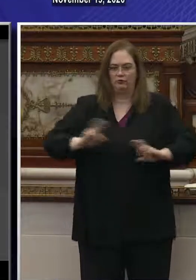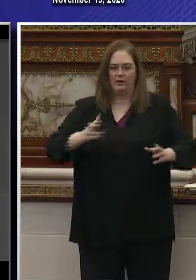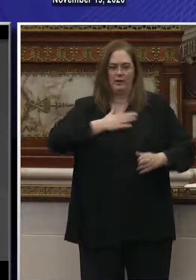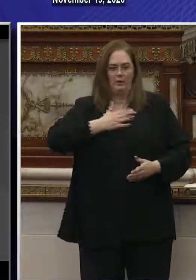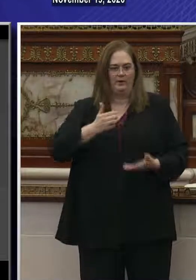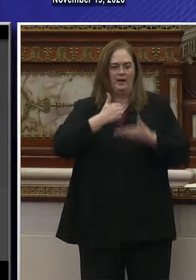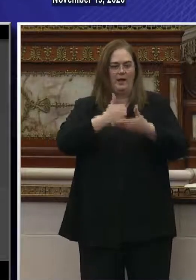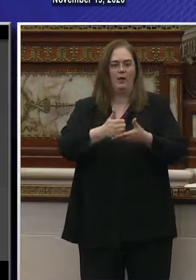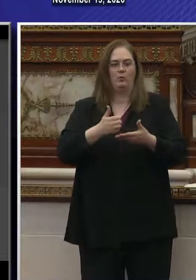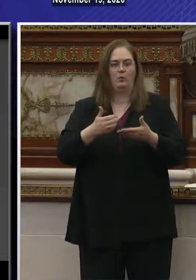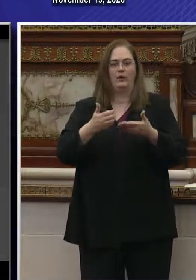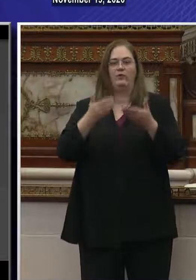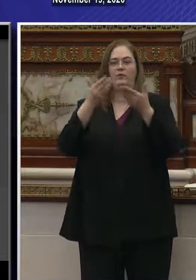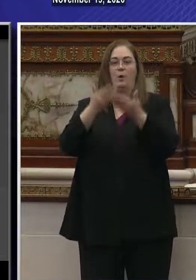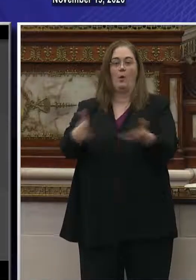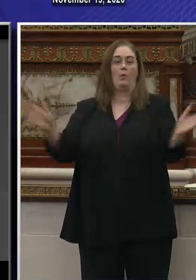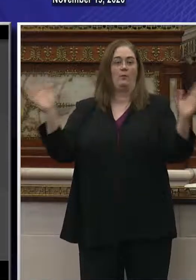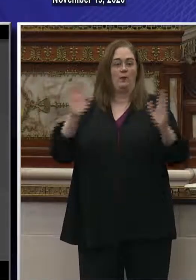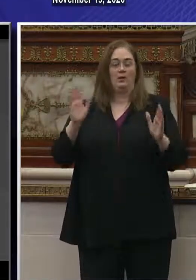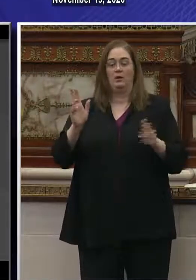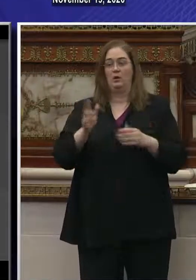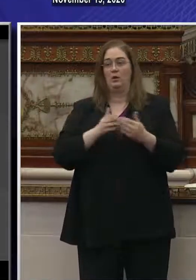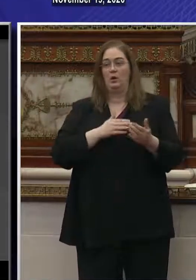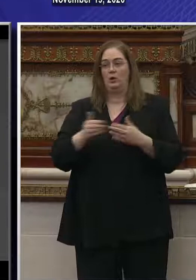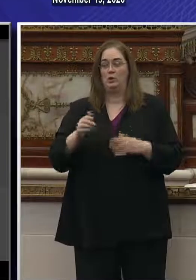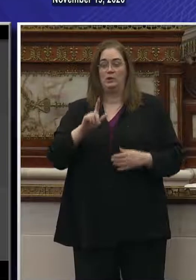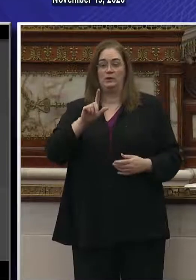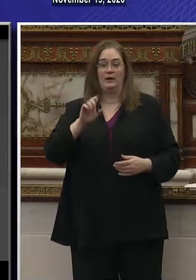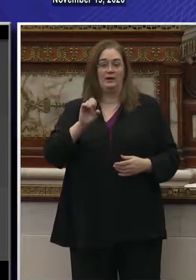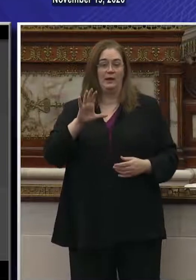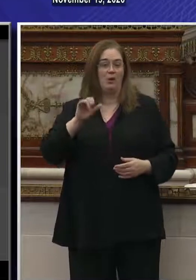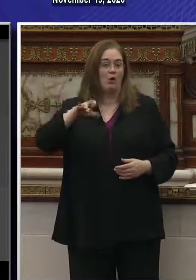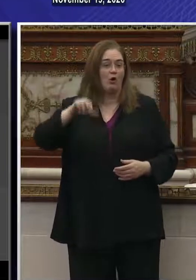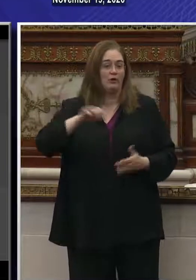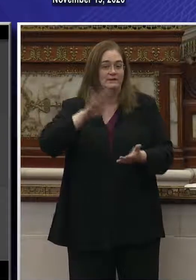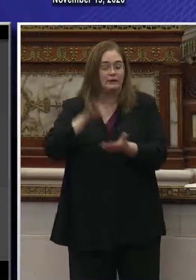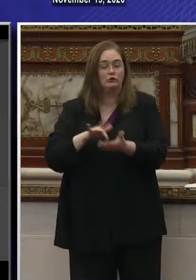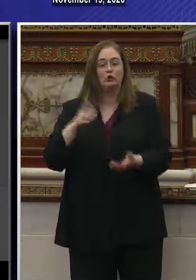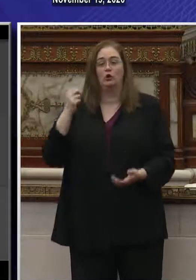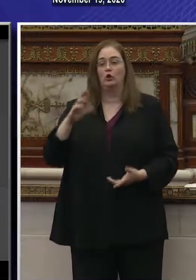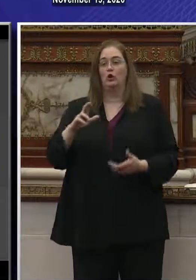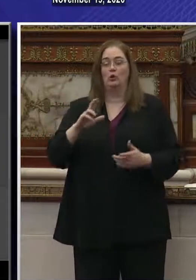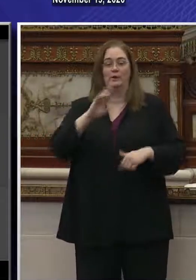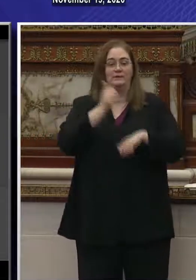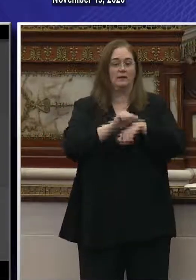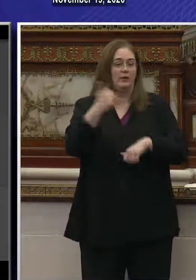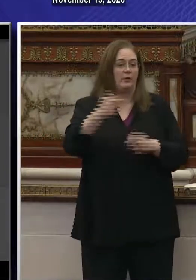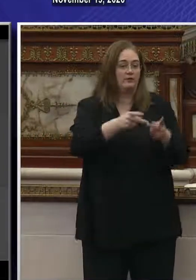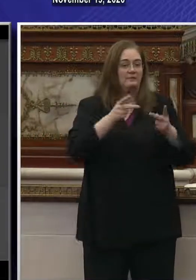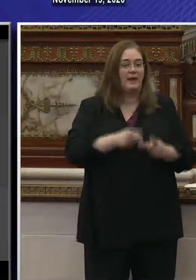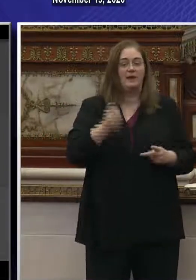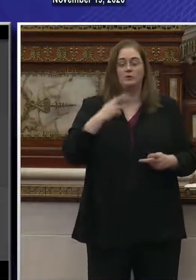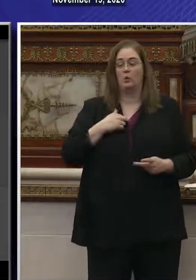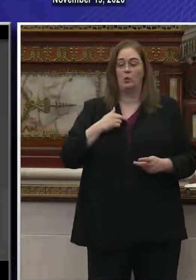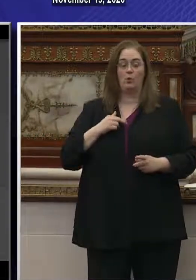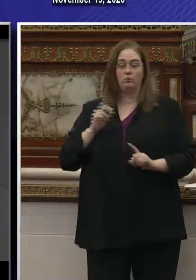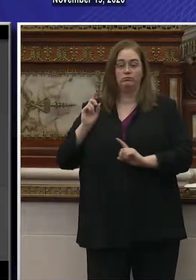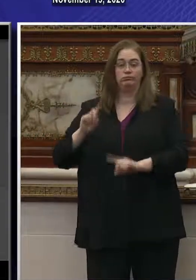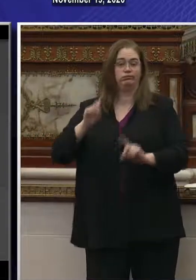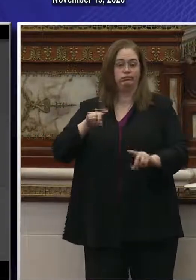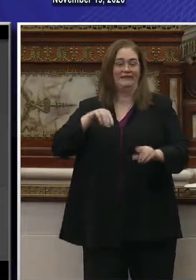help with the open point dispensing, whether that be use of the Leochorus, whether that be other space, or whether that be canvassing the